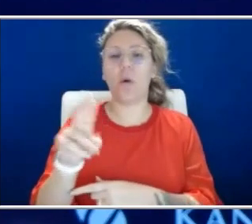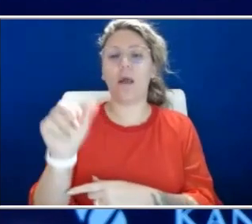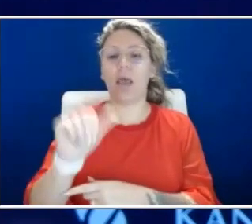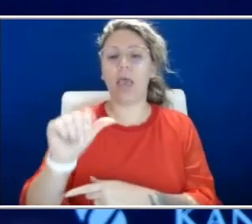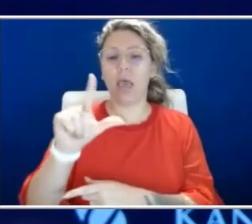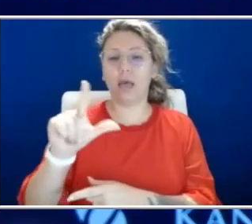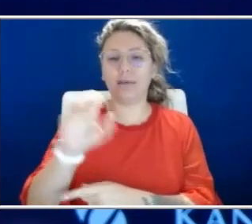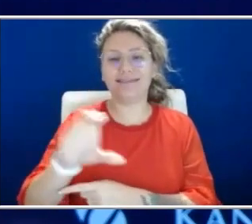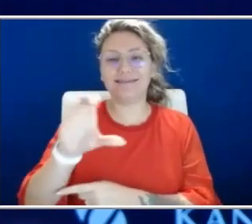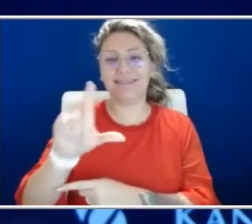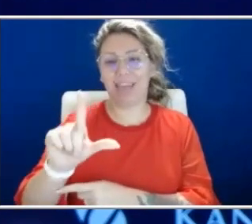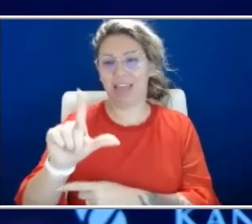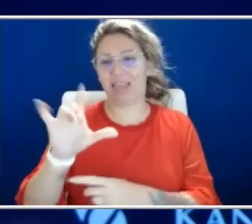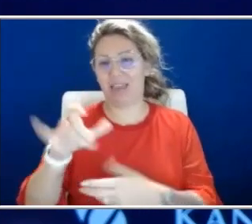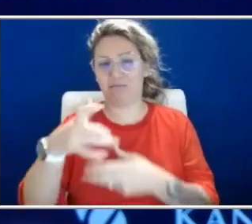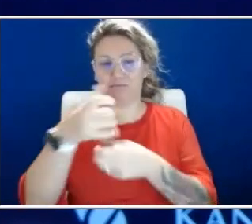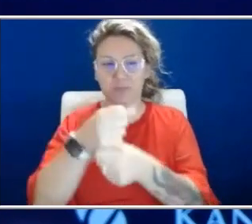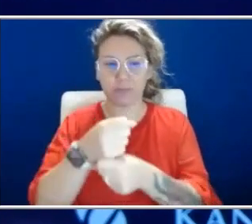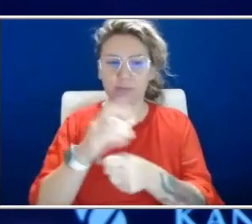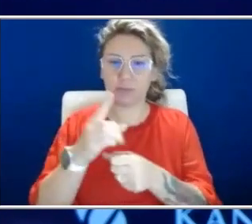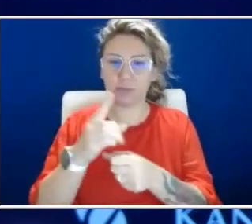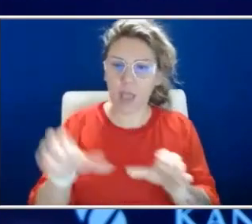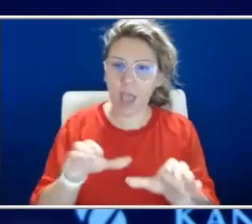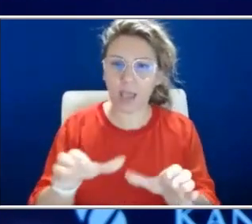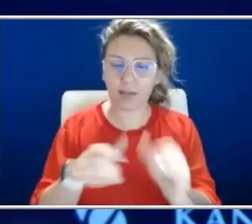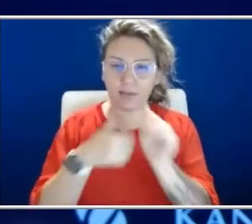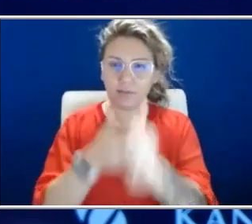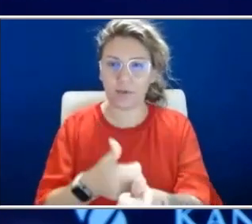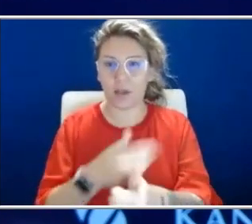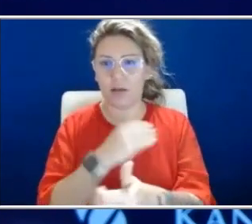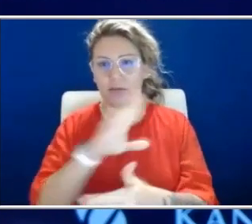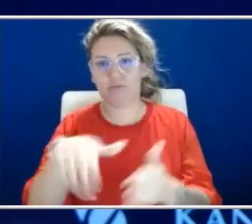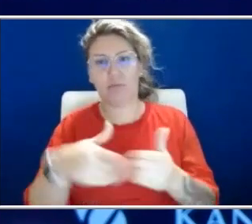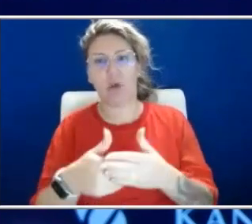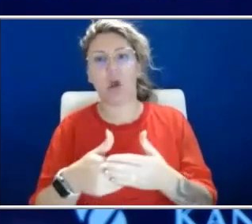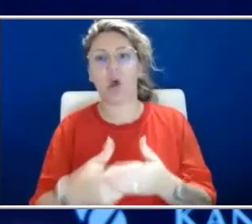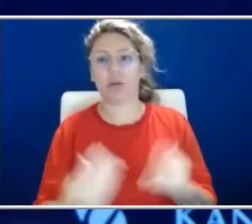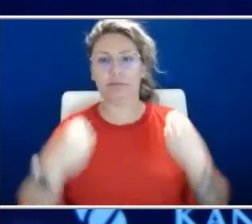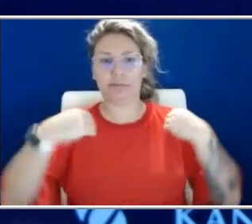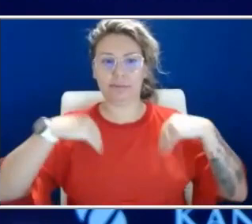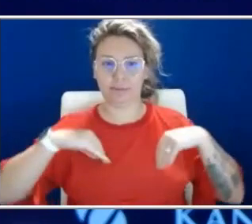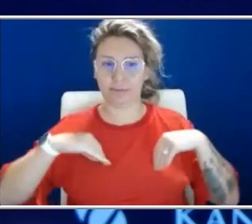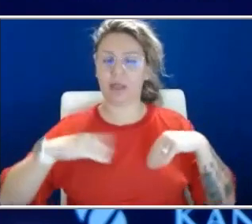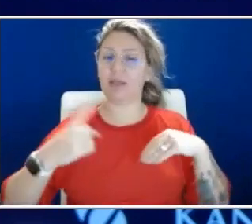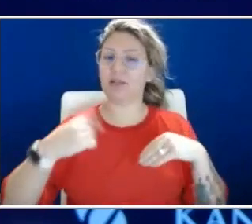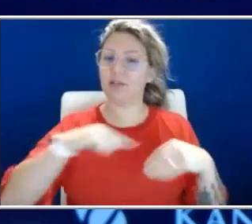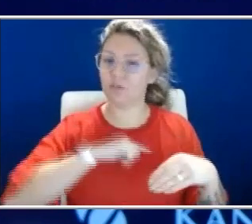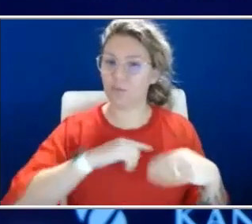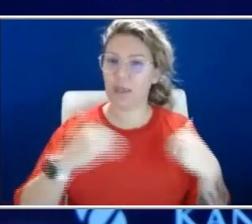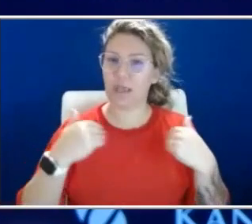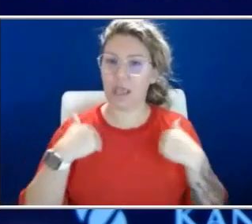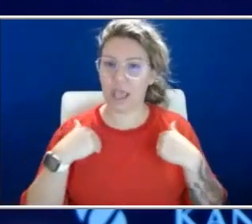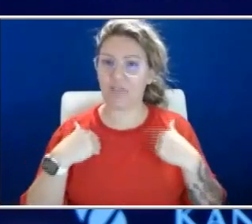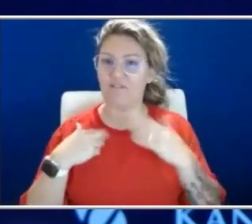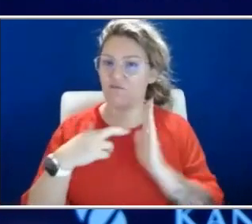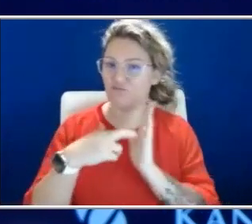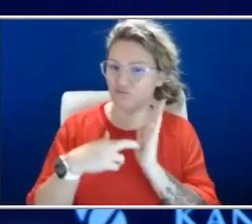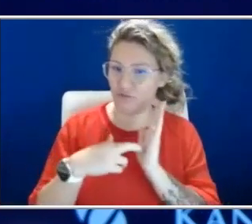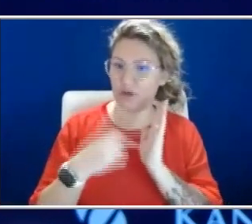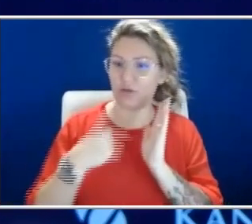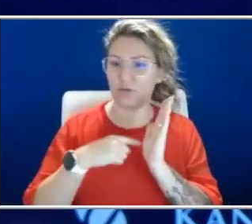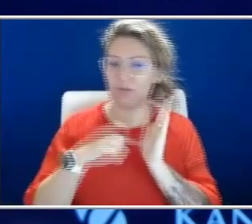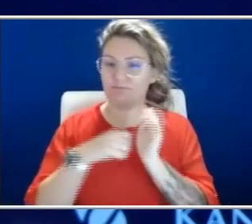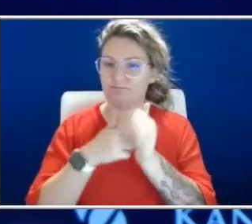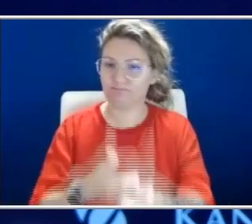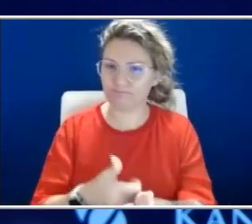so that's something that we've been actively tracking, and all implants that we put in, we have a registry so that we can keep track of